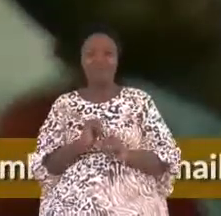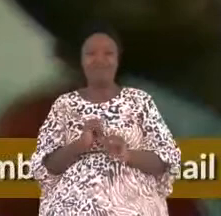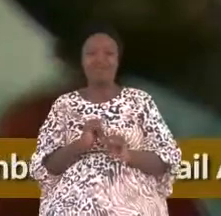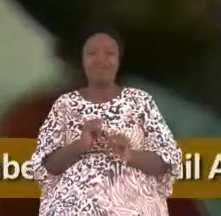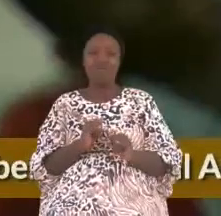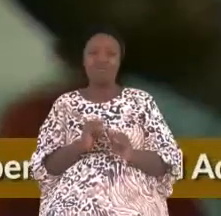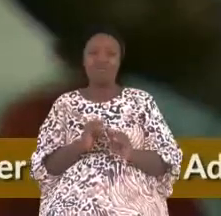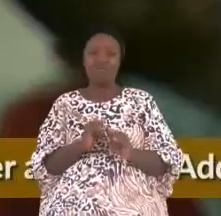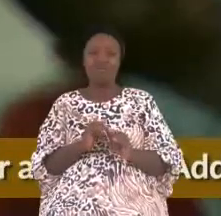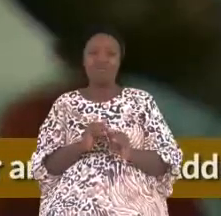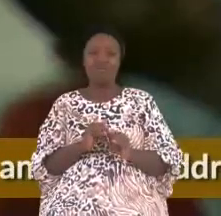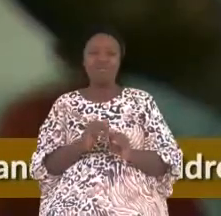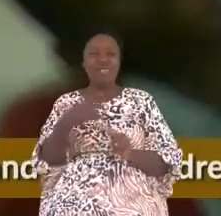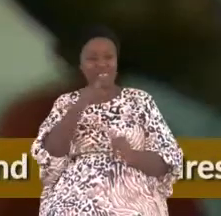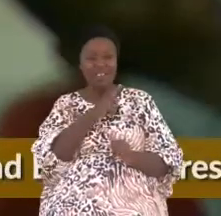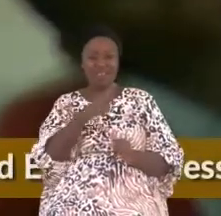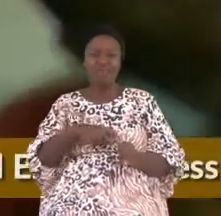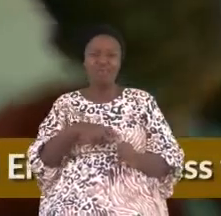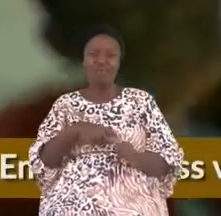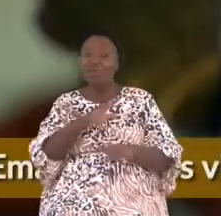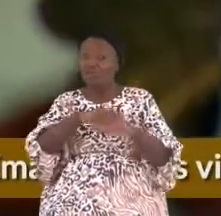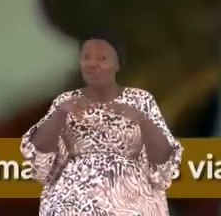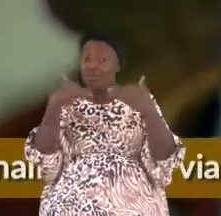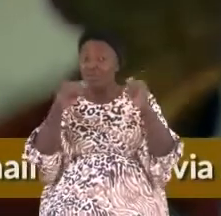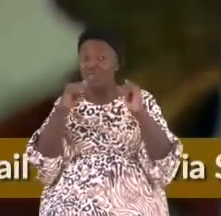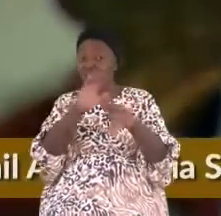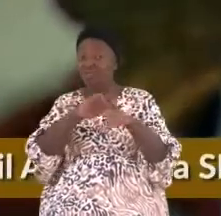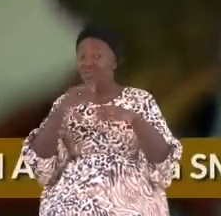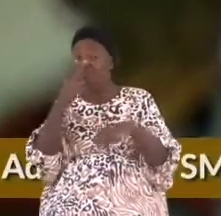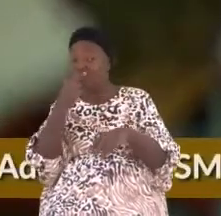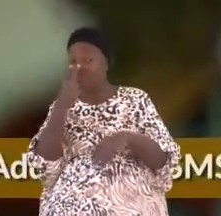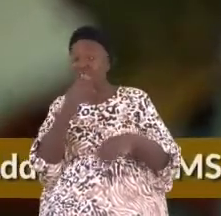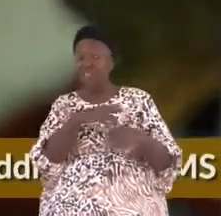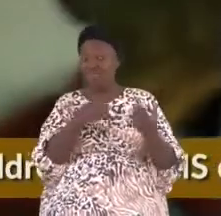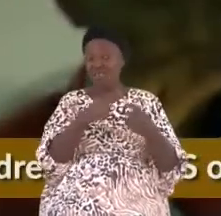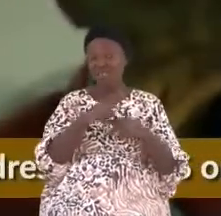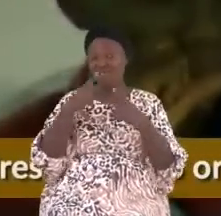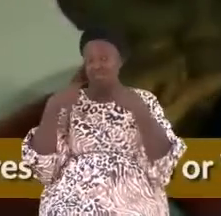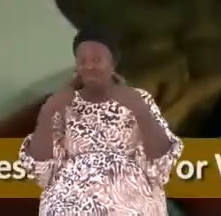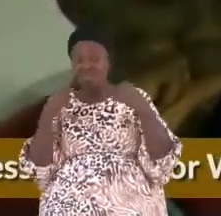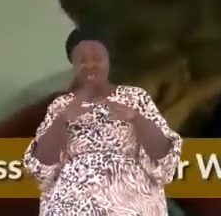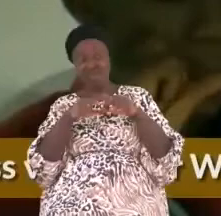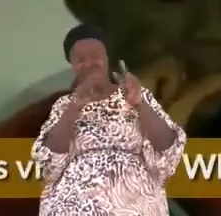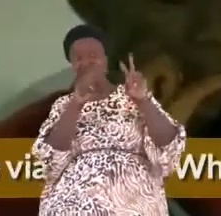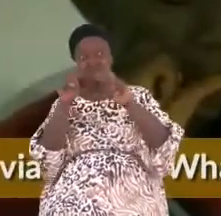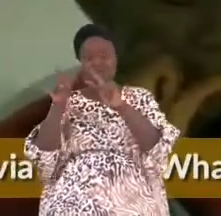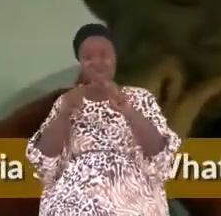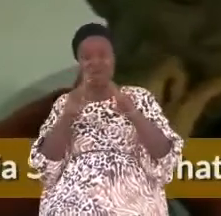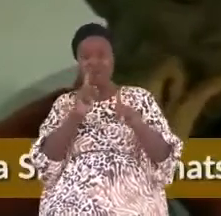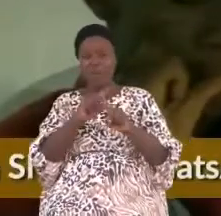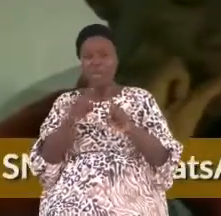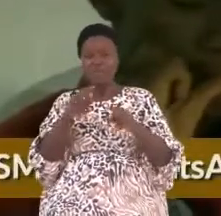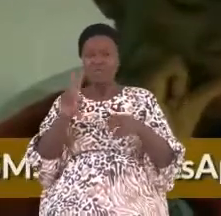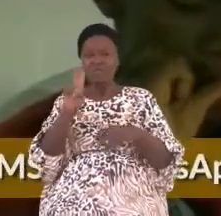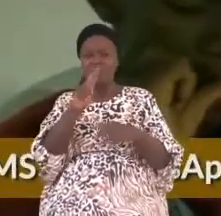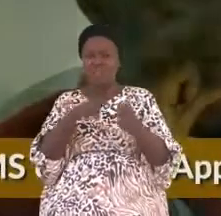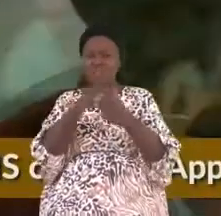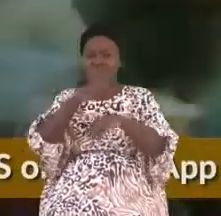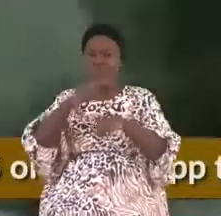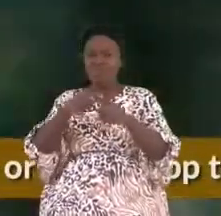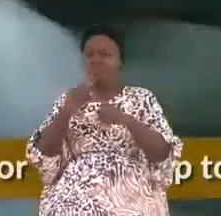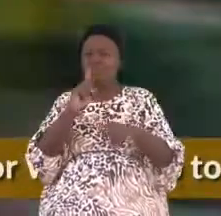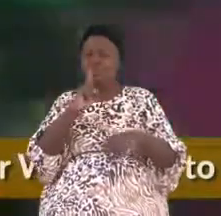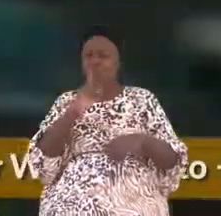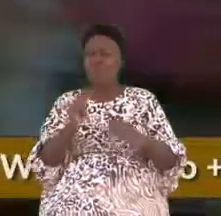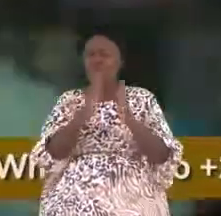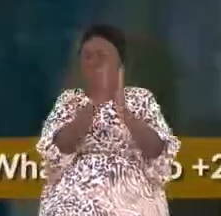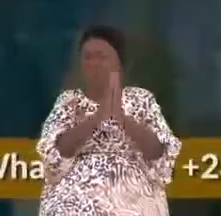indicate so that we can see you if you are done you wave your hand from your